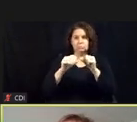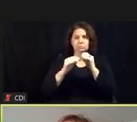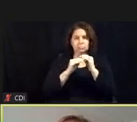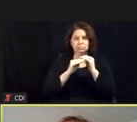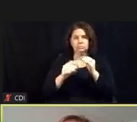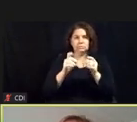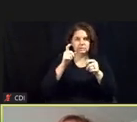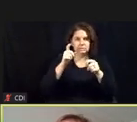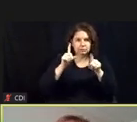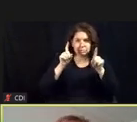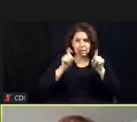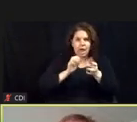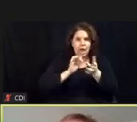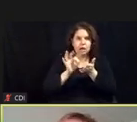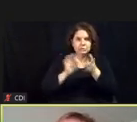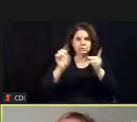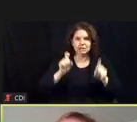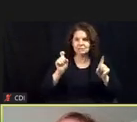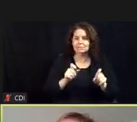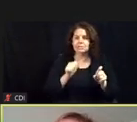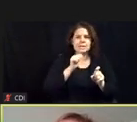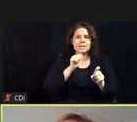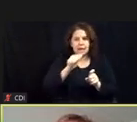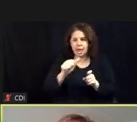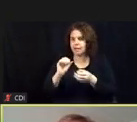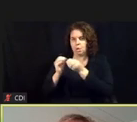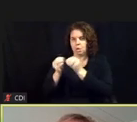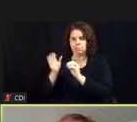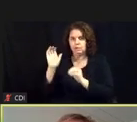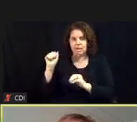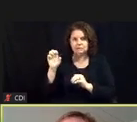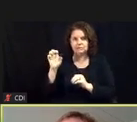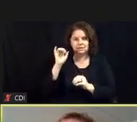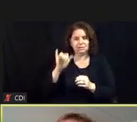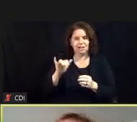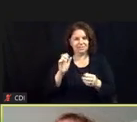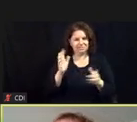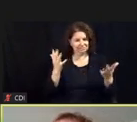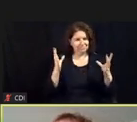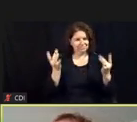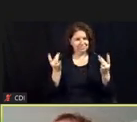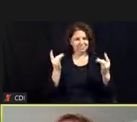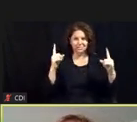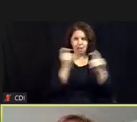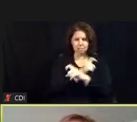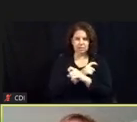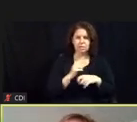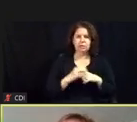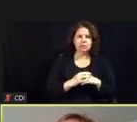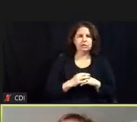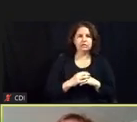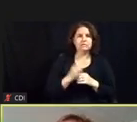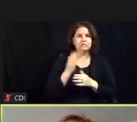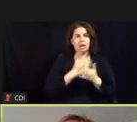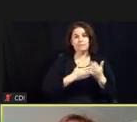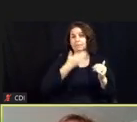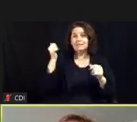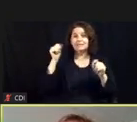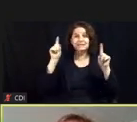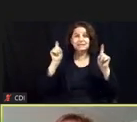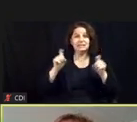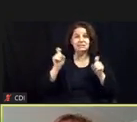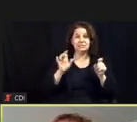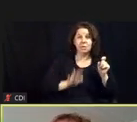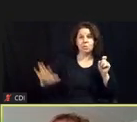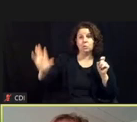the issues, is that we have a lot of testing. We have one of the highest testing rates in the state, and we have tests that occur